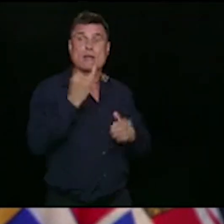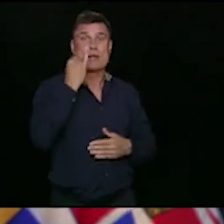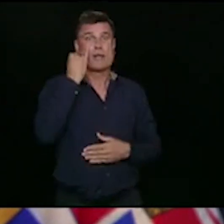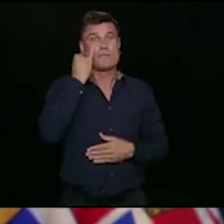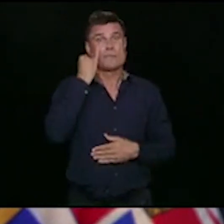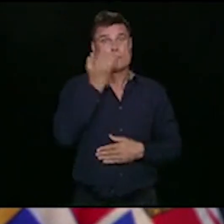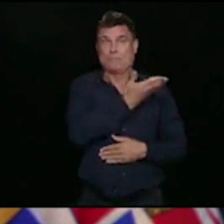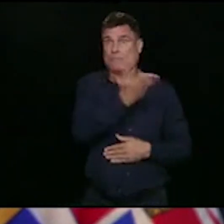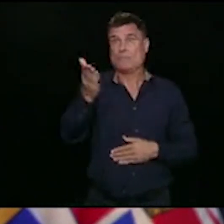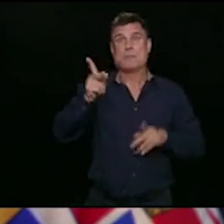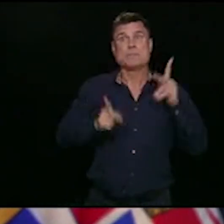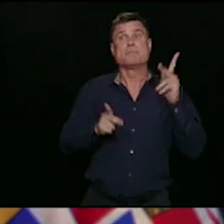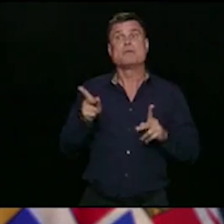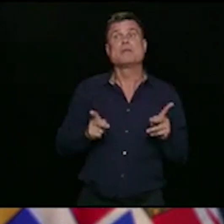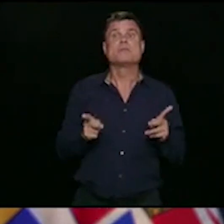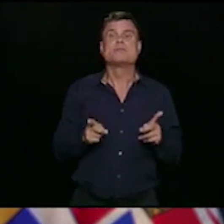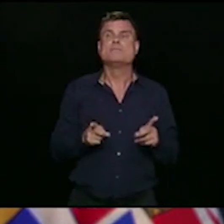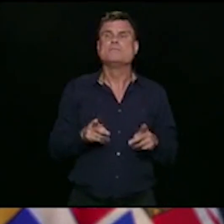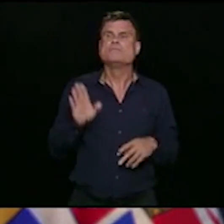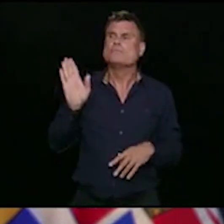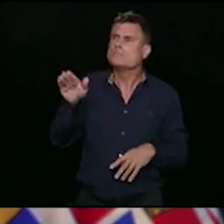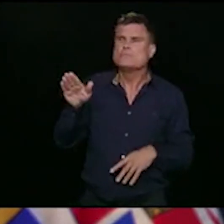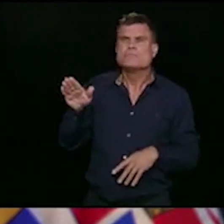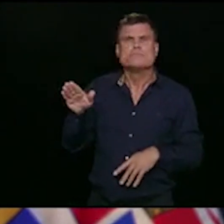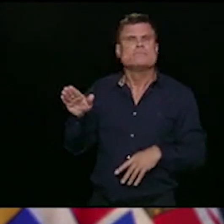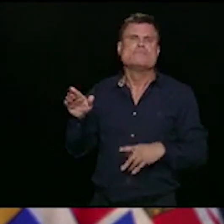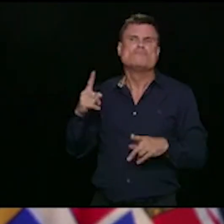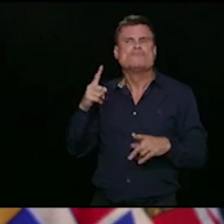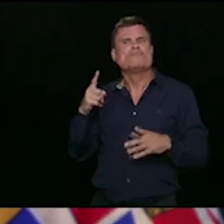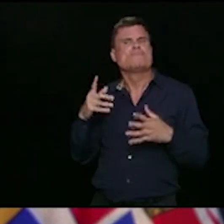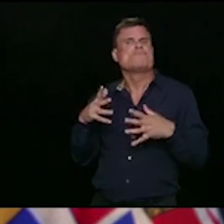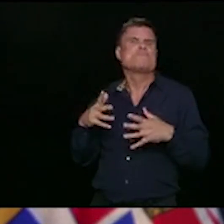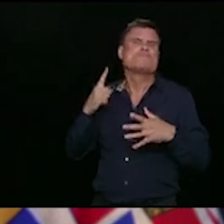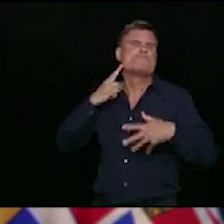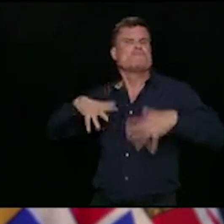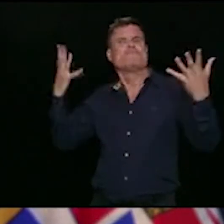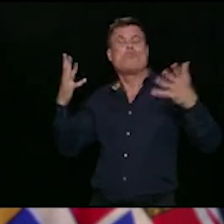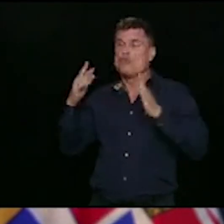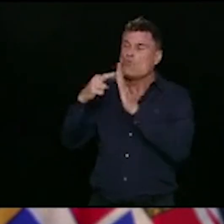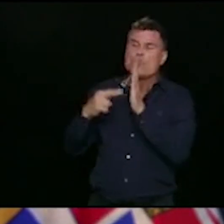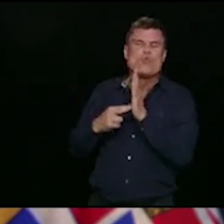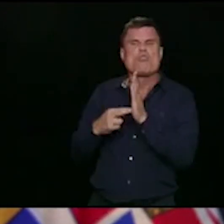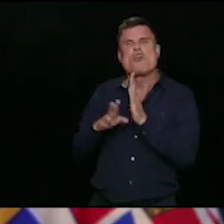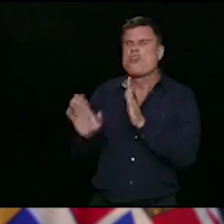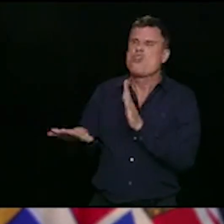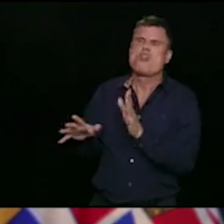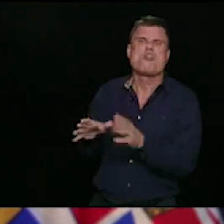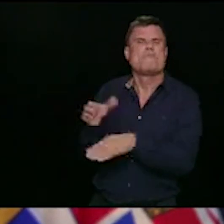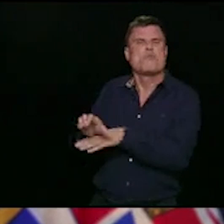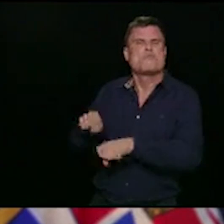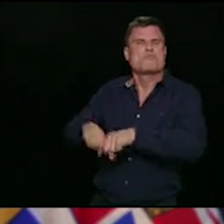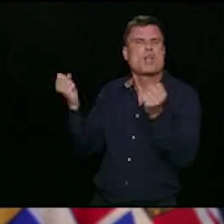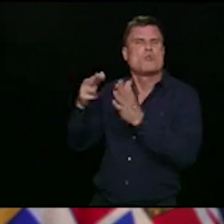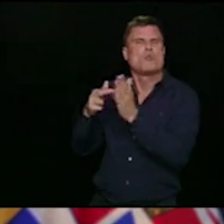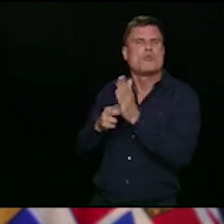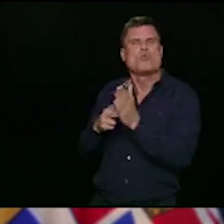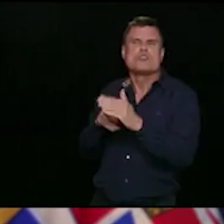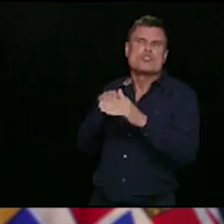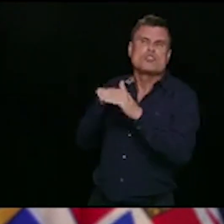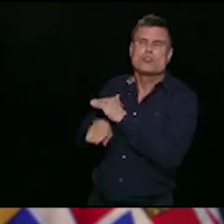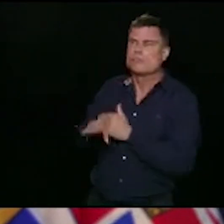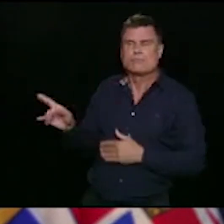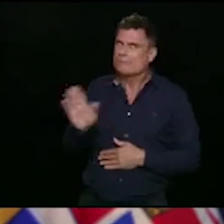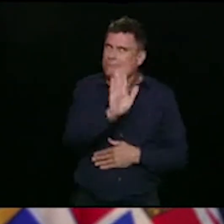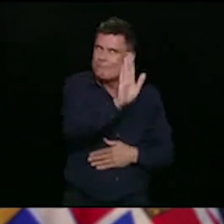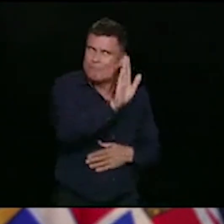when people are asking them to break those rules, because we will cause the business to be shut down. The businesses can be fined.